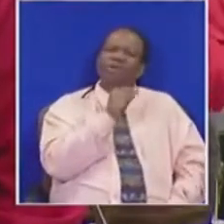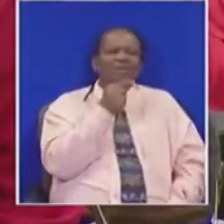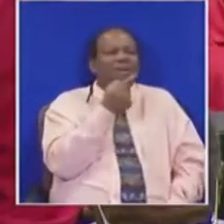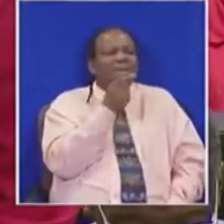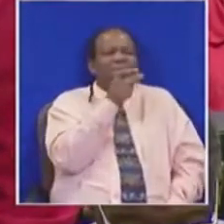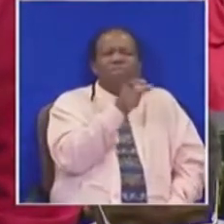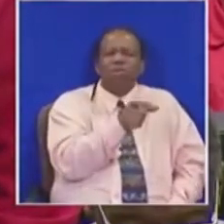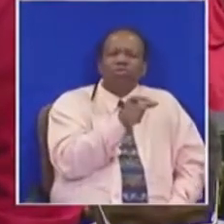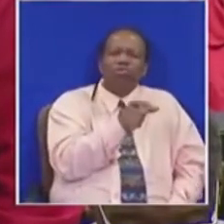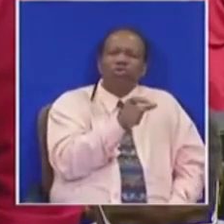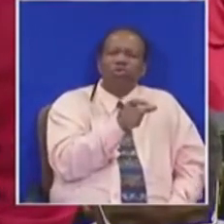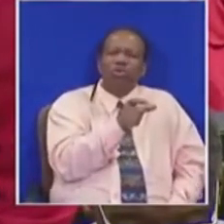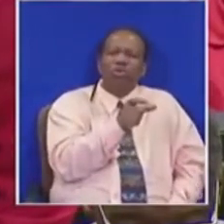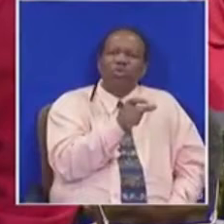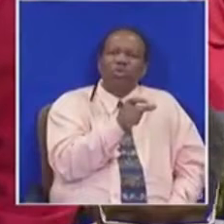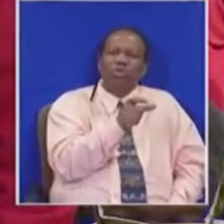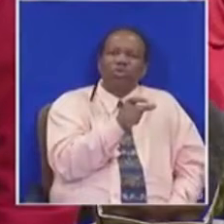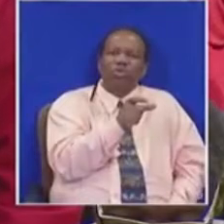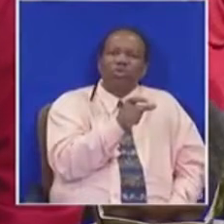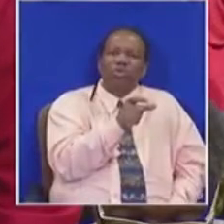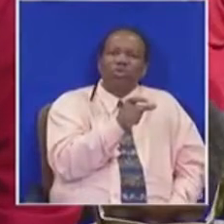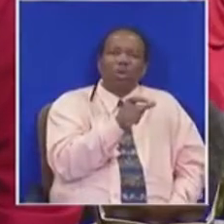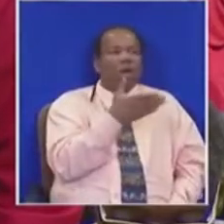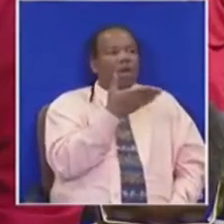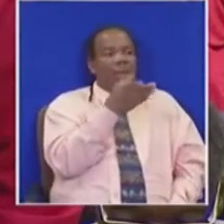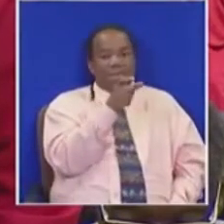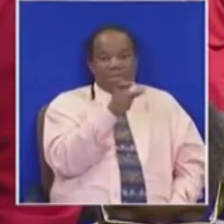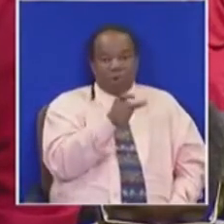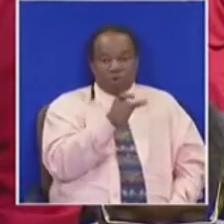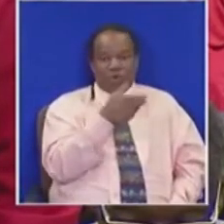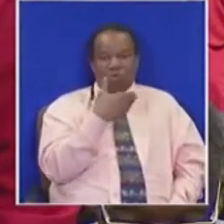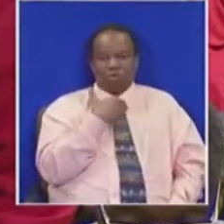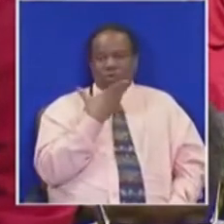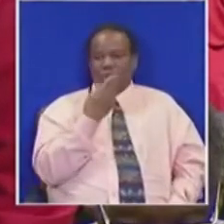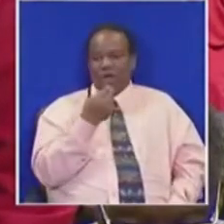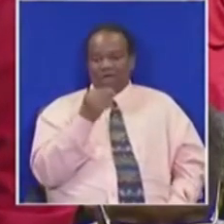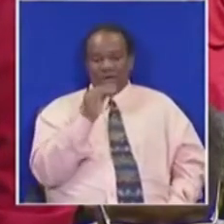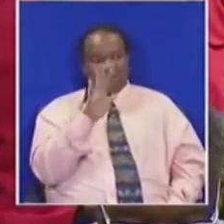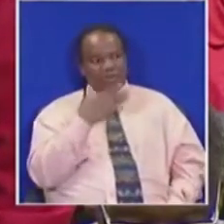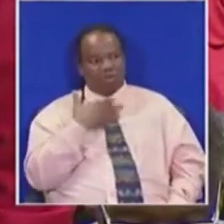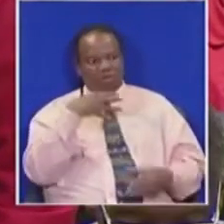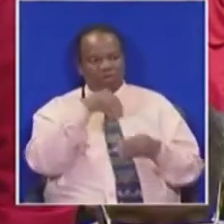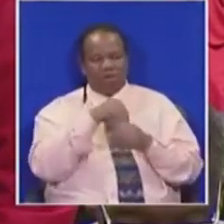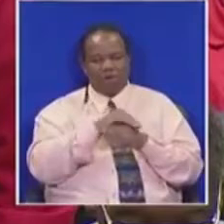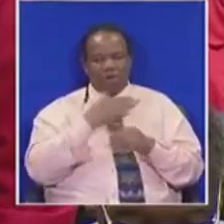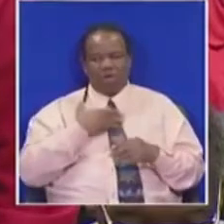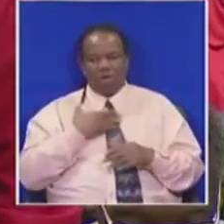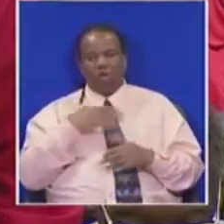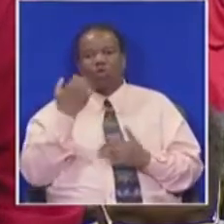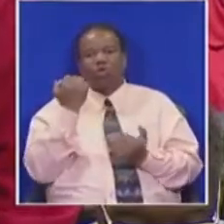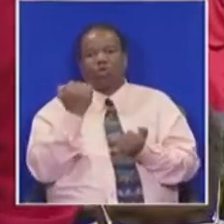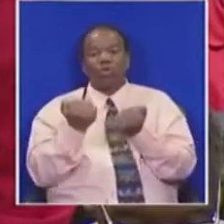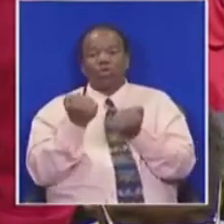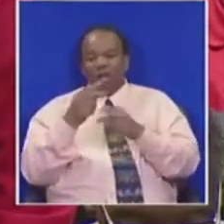person who is conflicted to appoint a judicial commission of inquiry to investigate